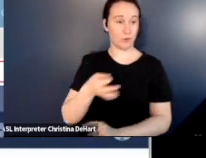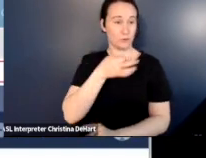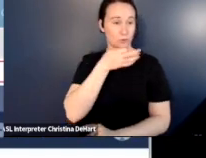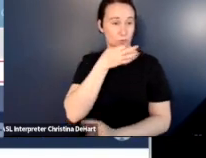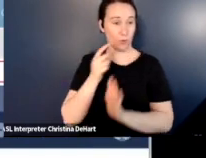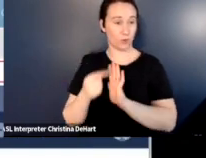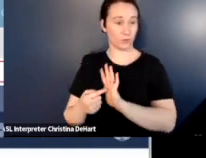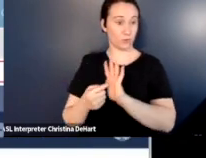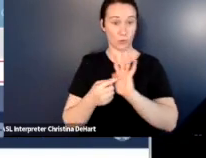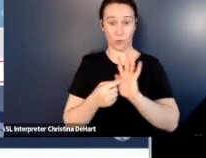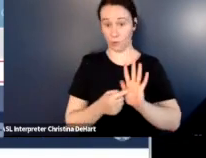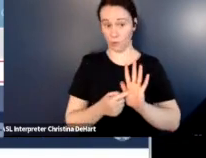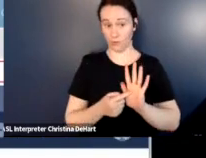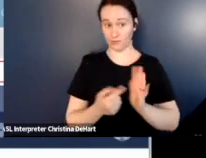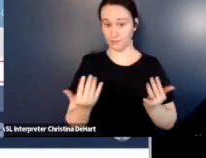minute.